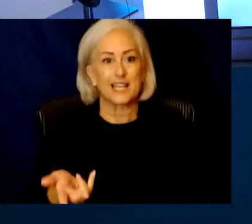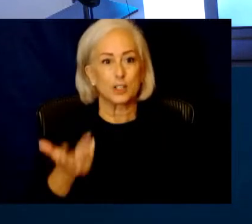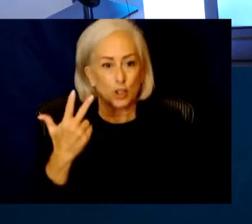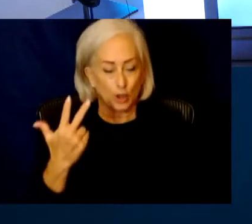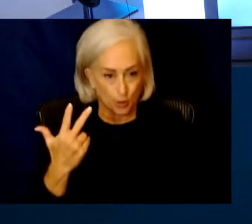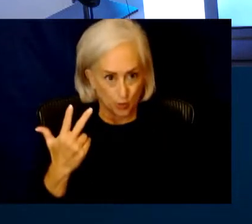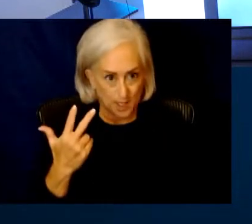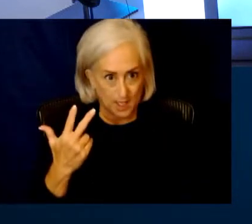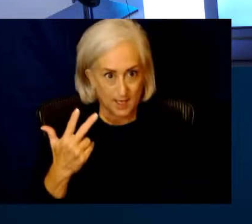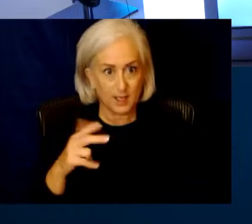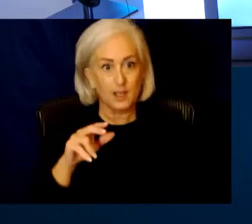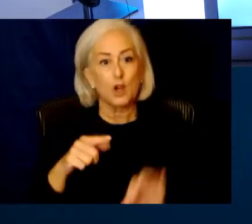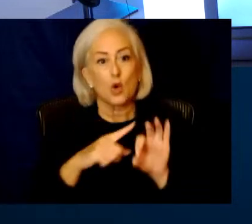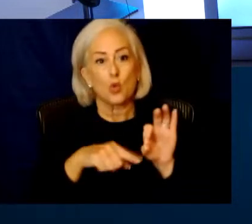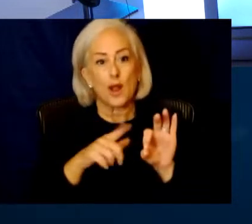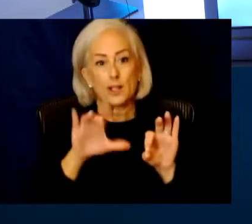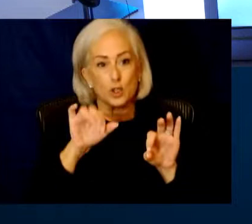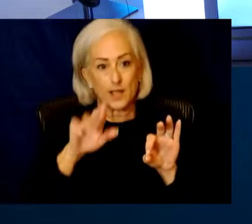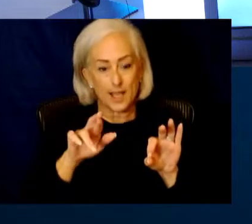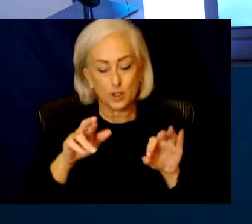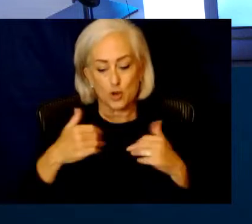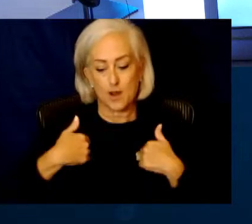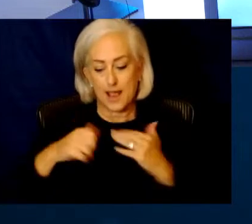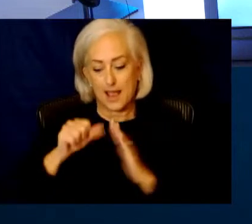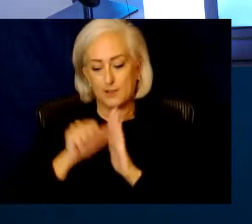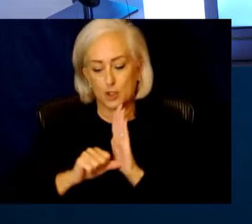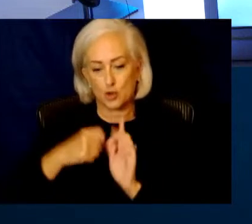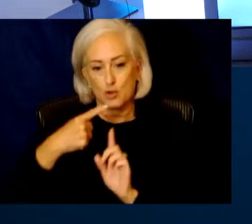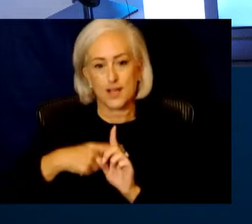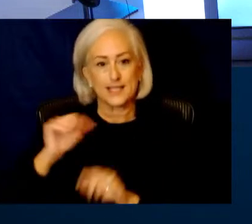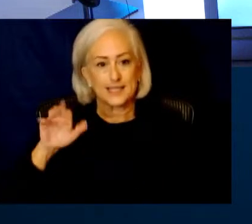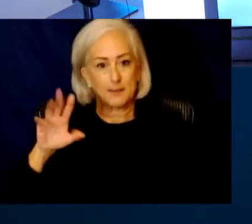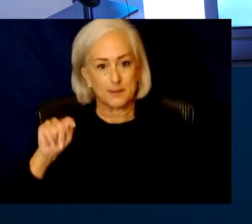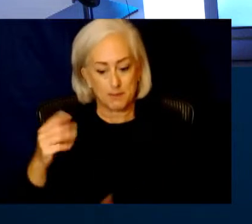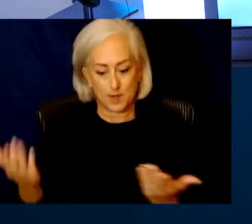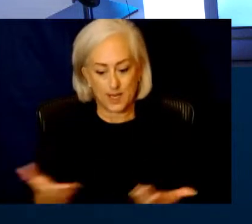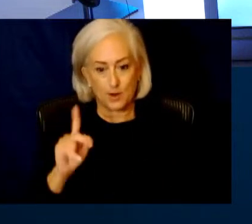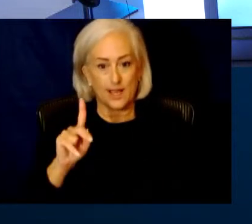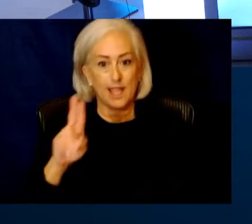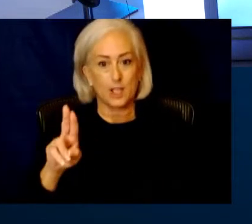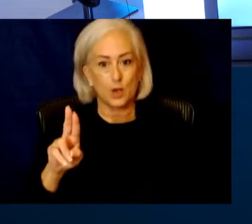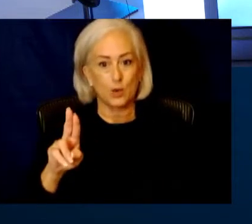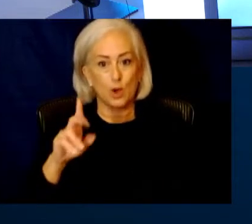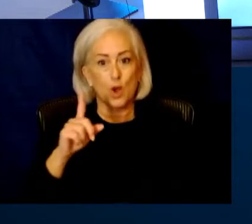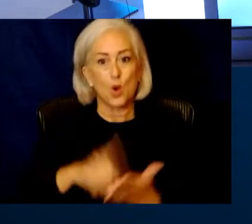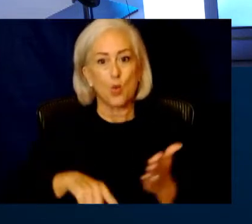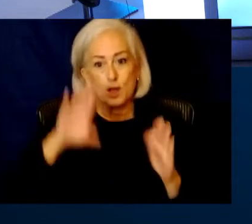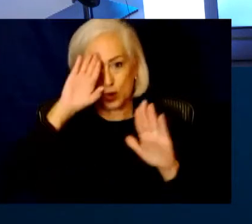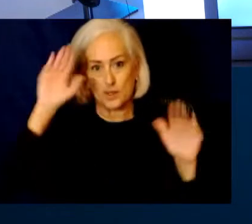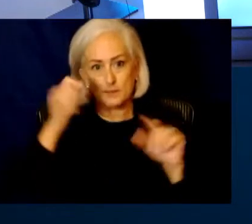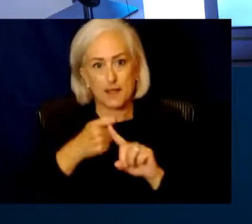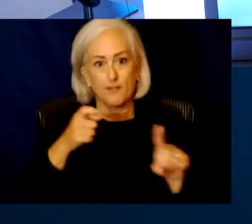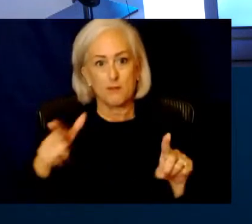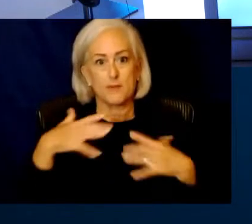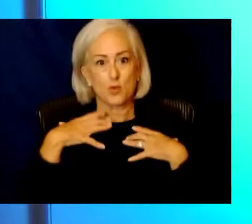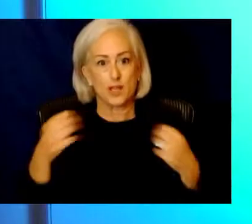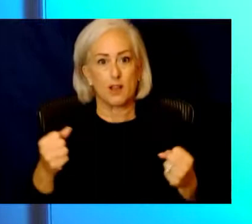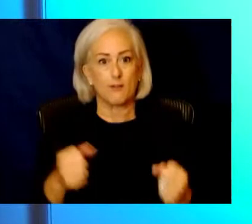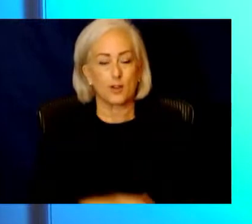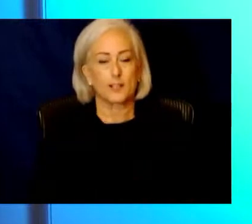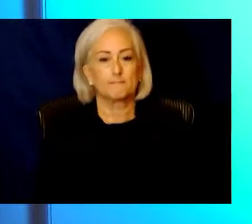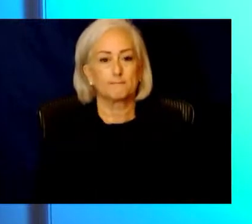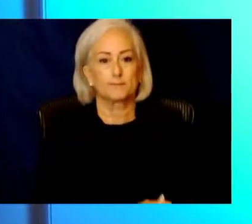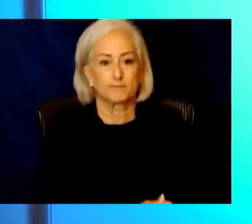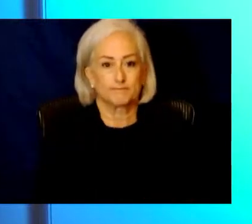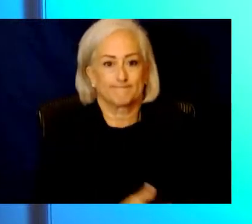surgery in September here at KU. What should we expect for his recovery? So,